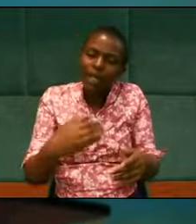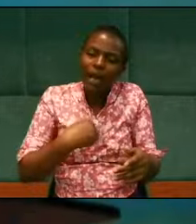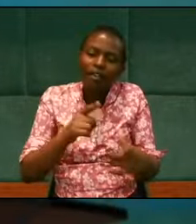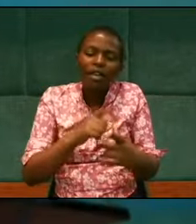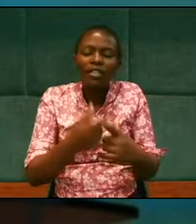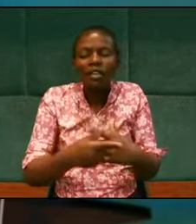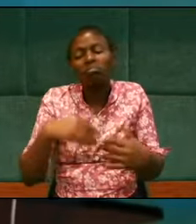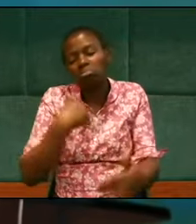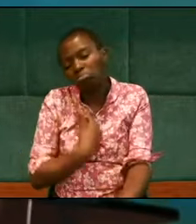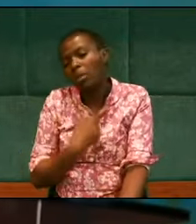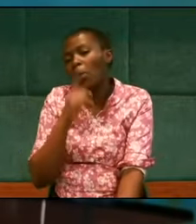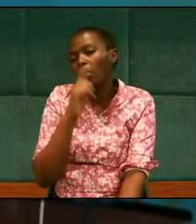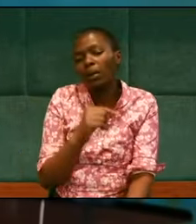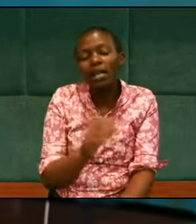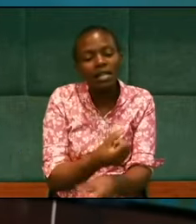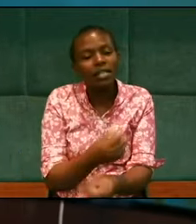Just save yourself.